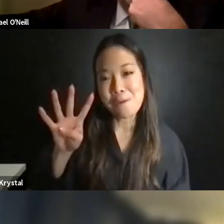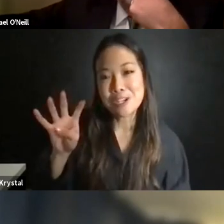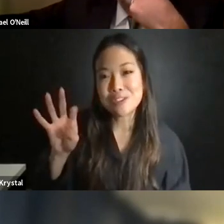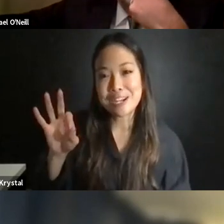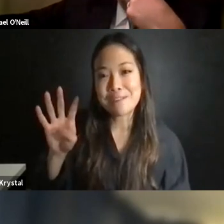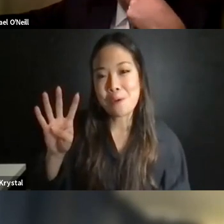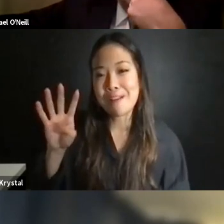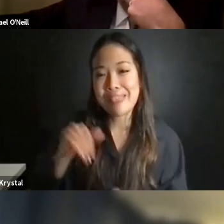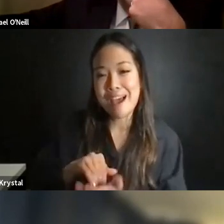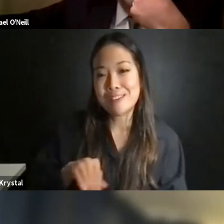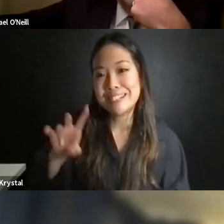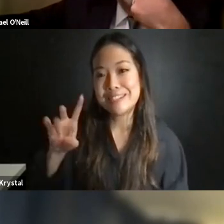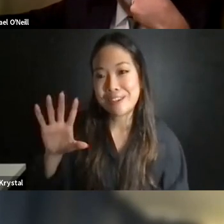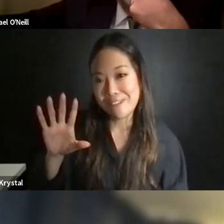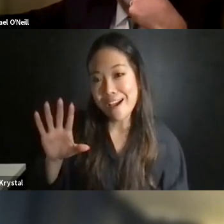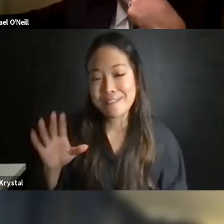comments